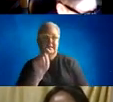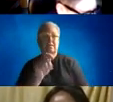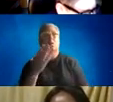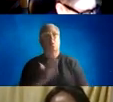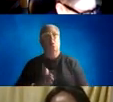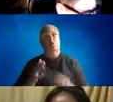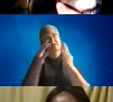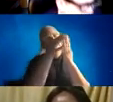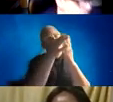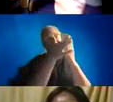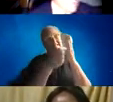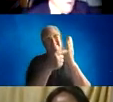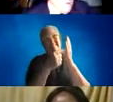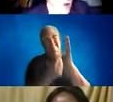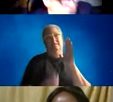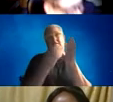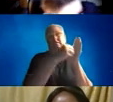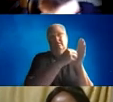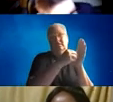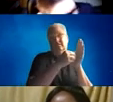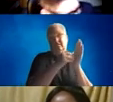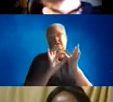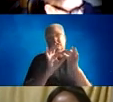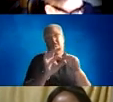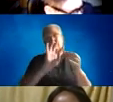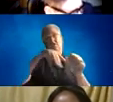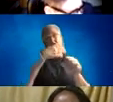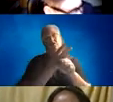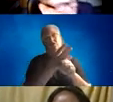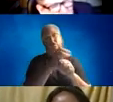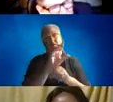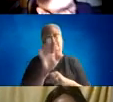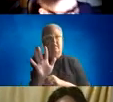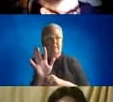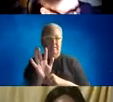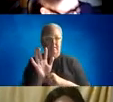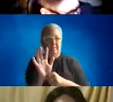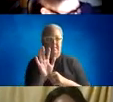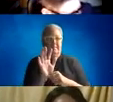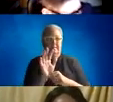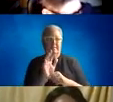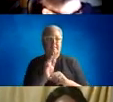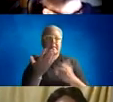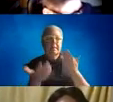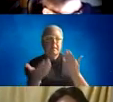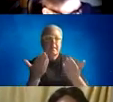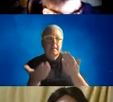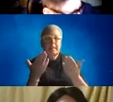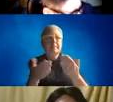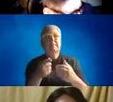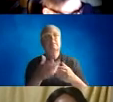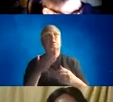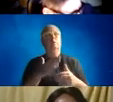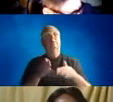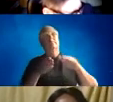SDG 15. Yeah, it might be owning or have secure access to with a lease or something like that.